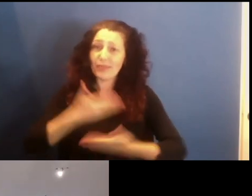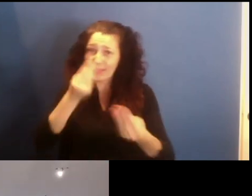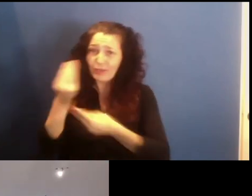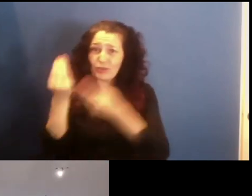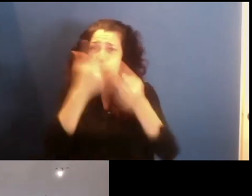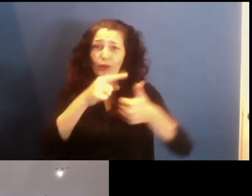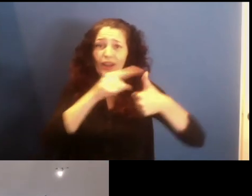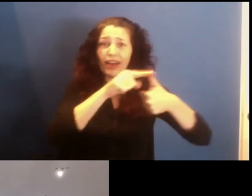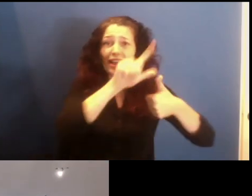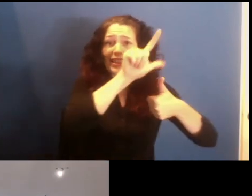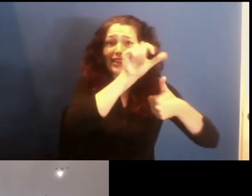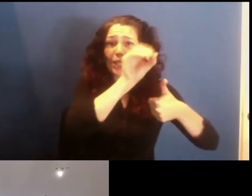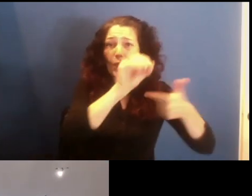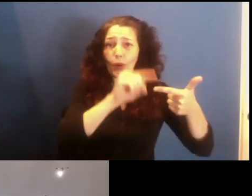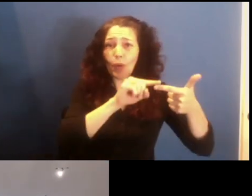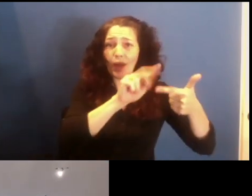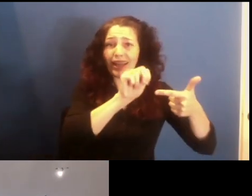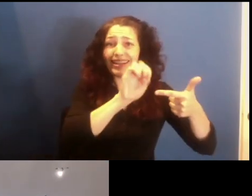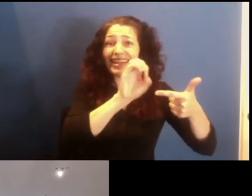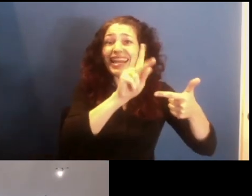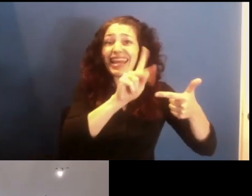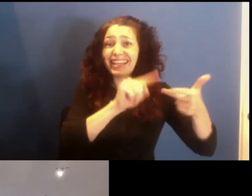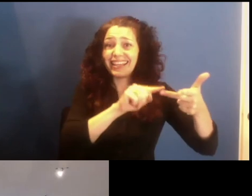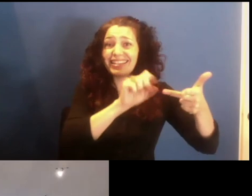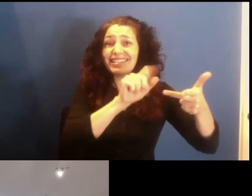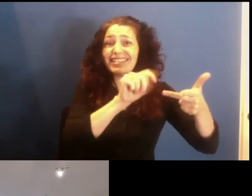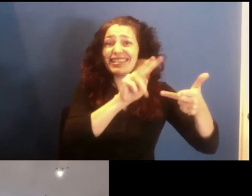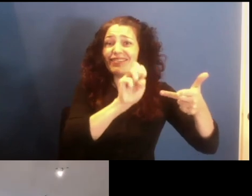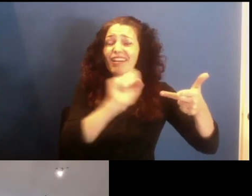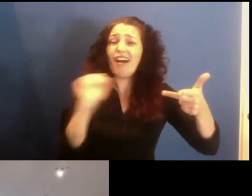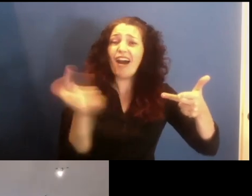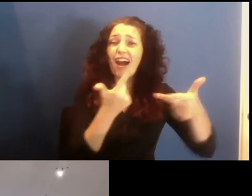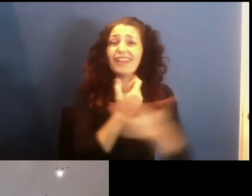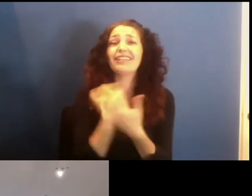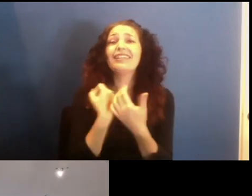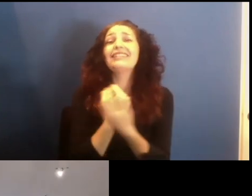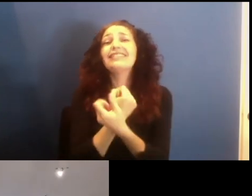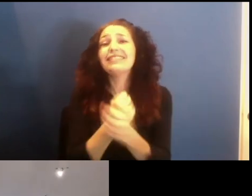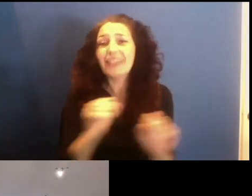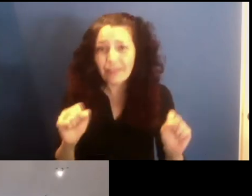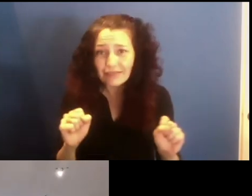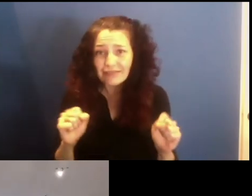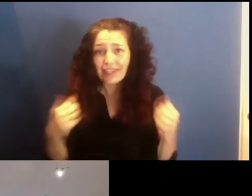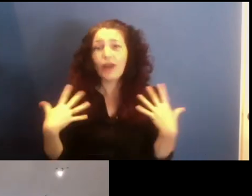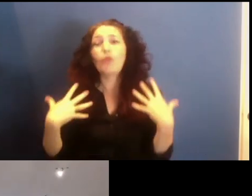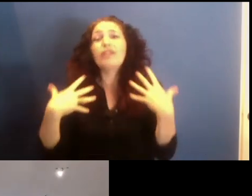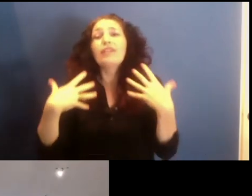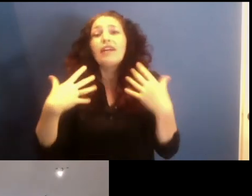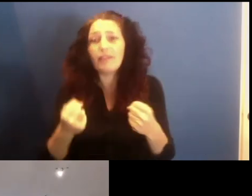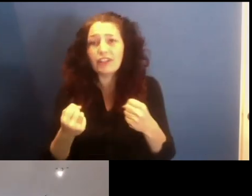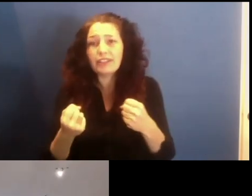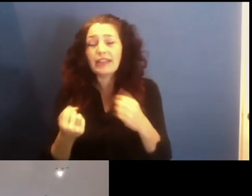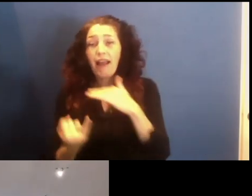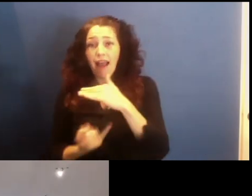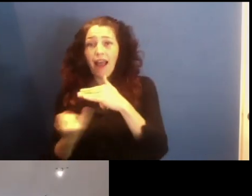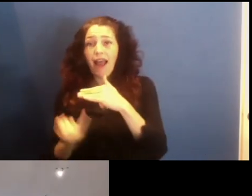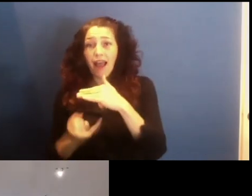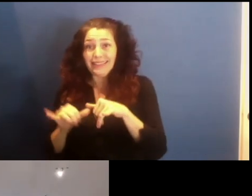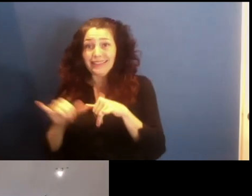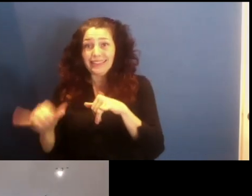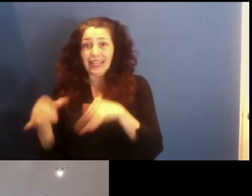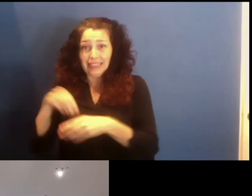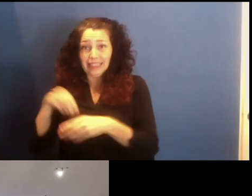Steven are safely recovering in isolation. They are doing better and they are out of the woods.